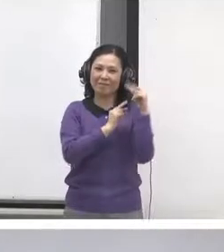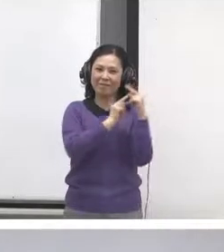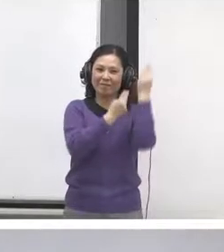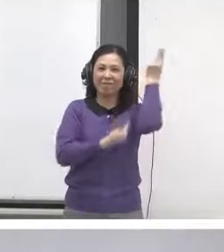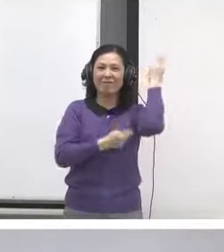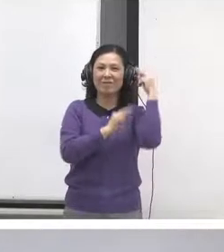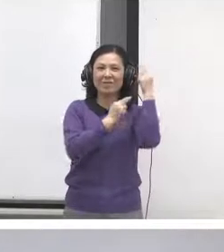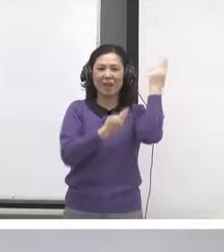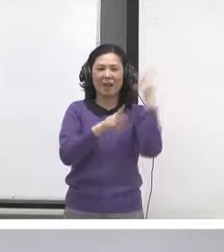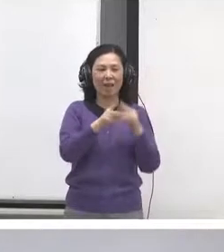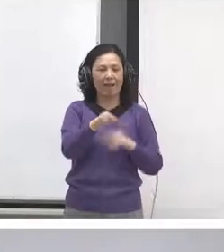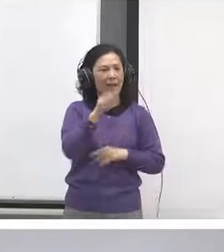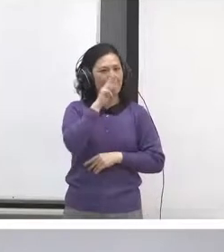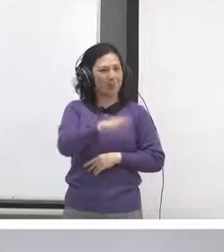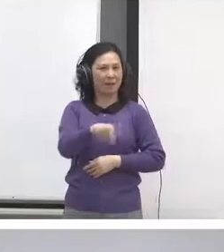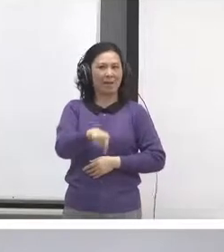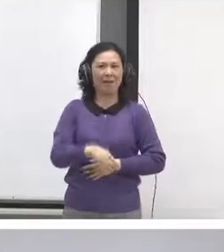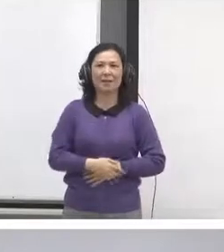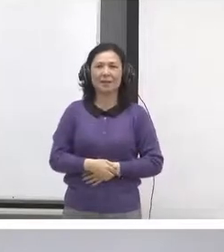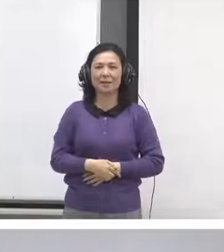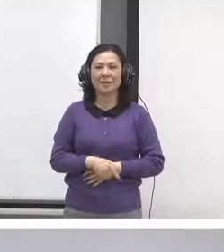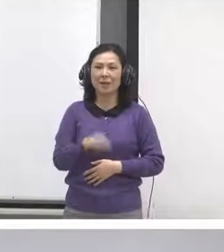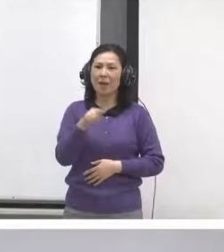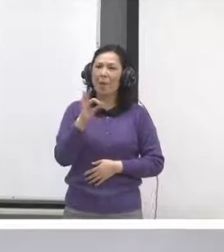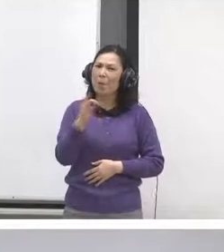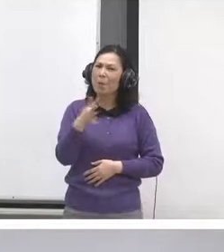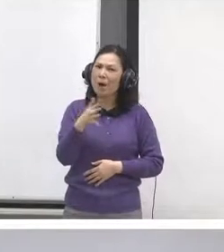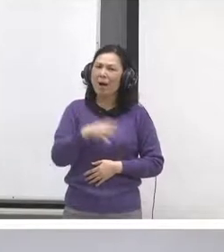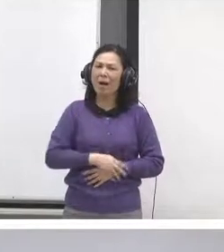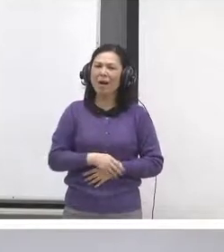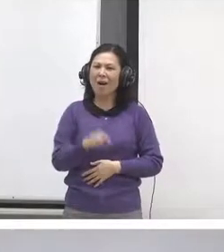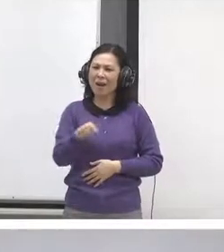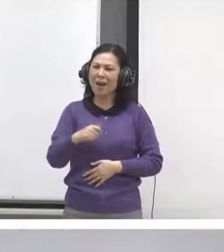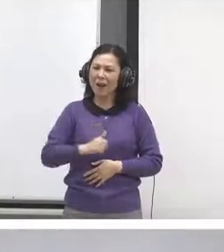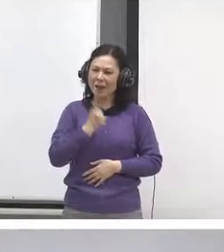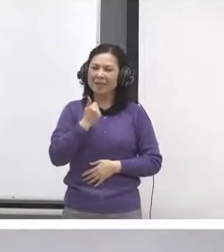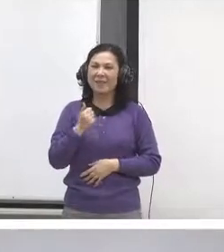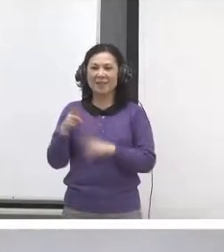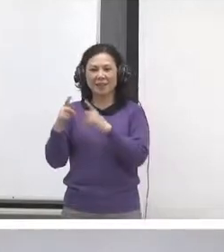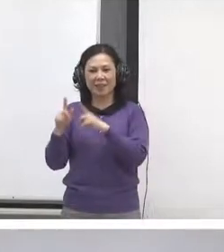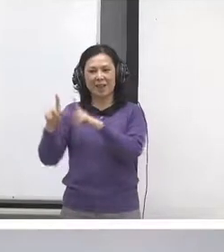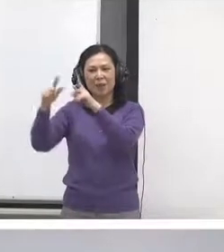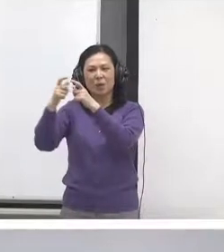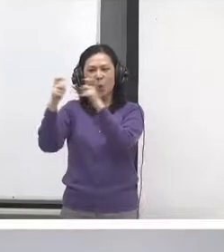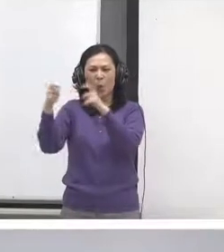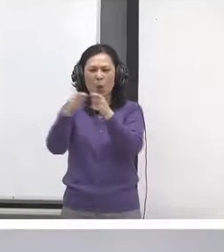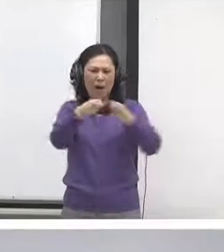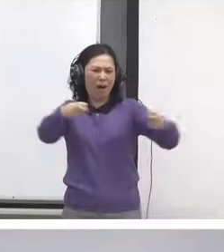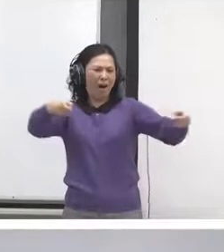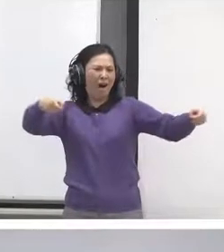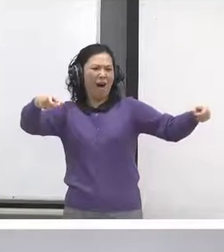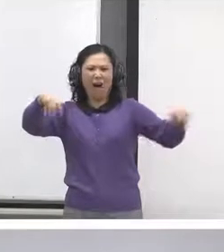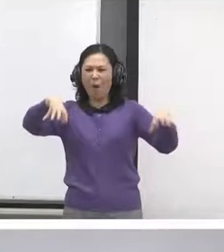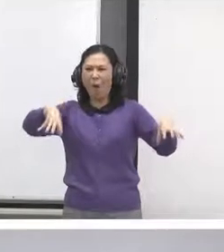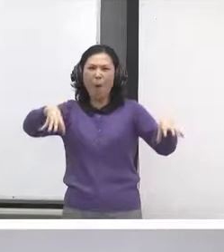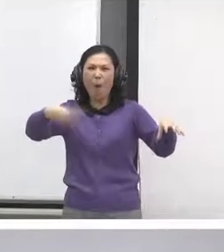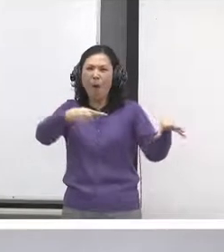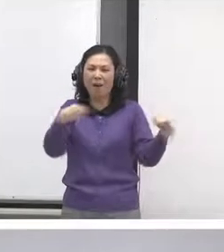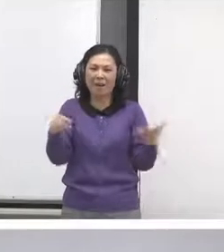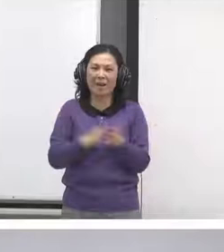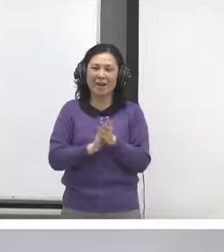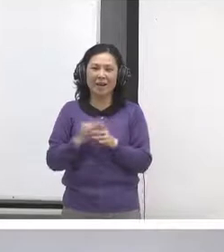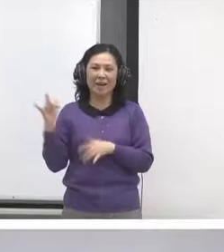know, because it's really far away from Tokyo to fly to Okinawa, to Naha. It takes like